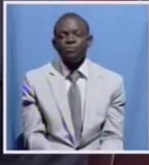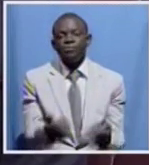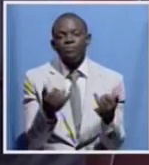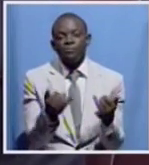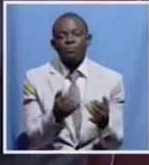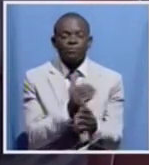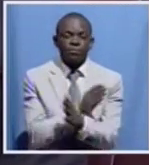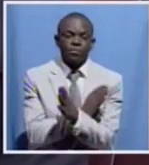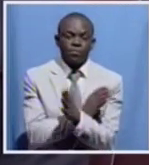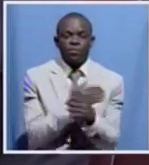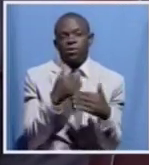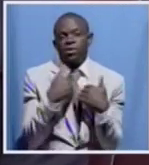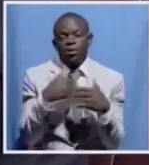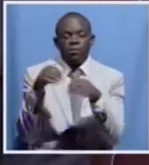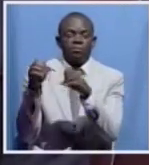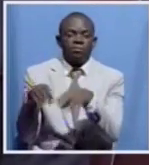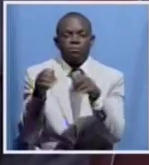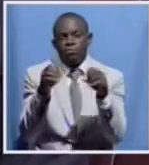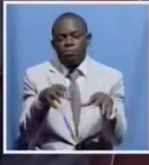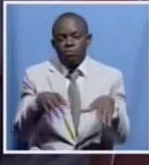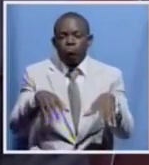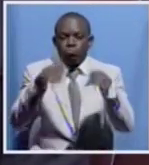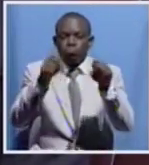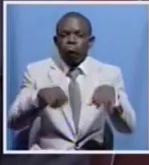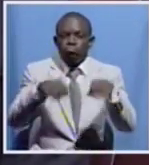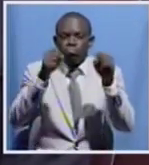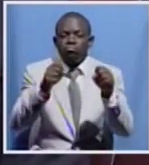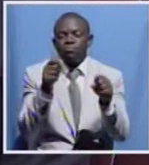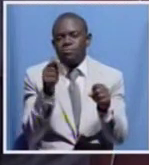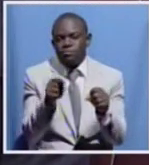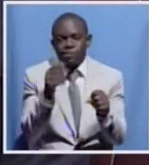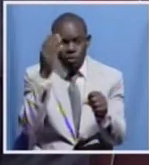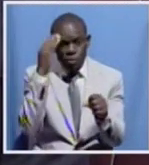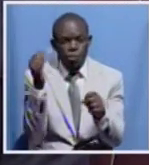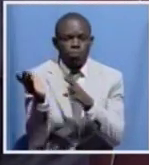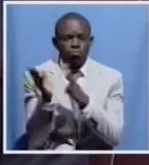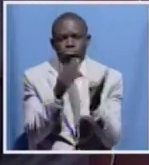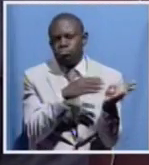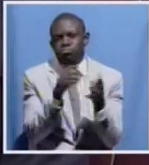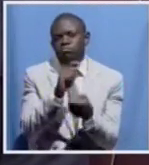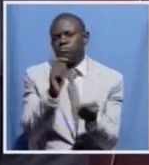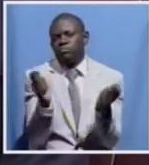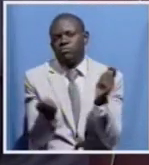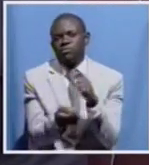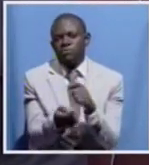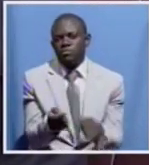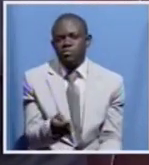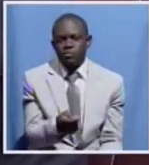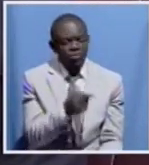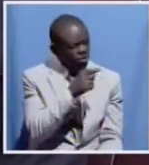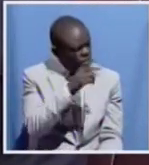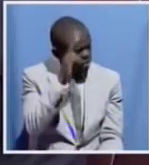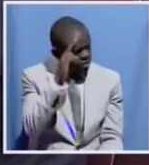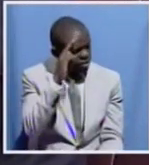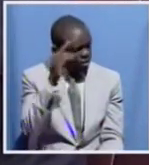that we are having, you will recall that also when the President made his statement, he